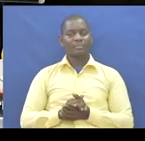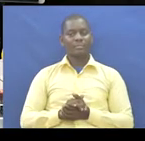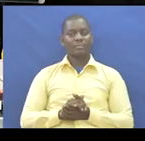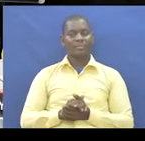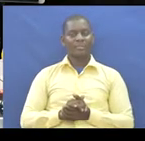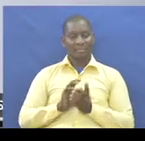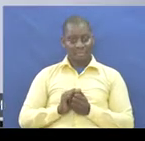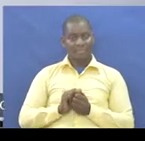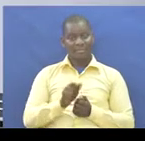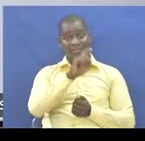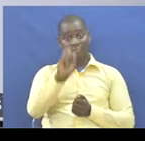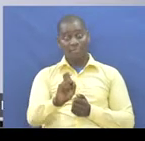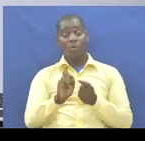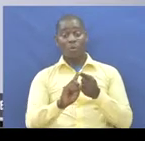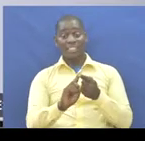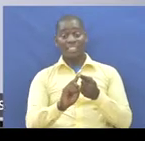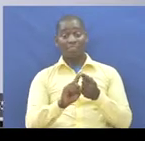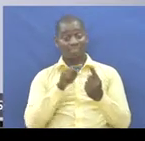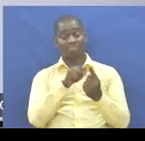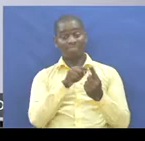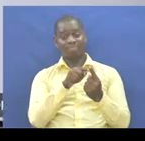Define force.